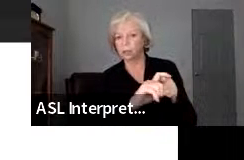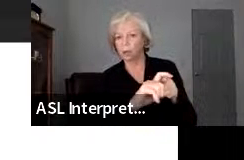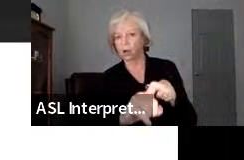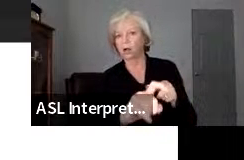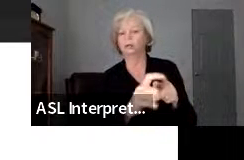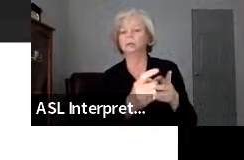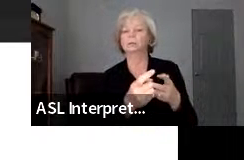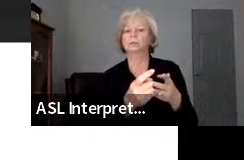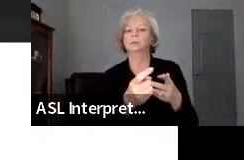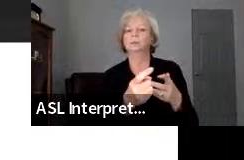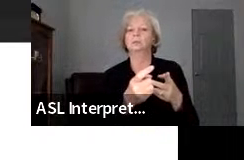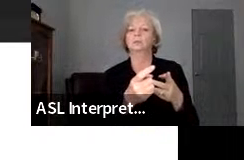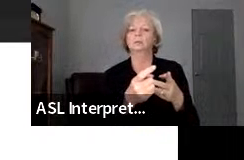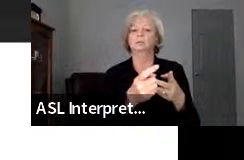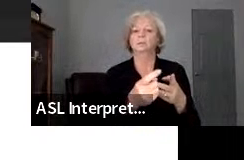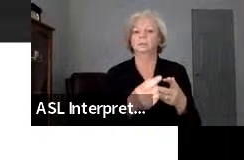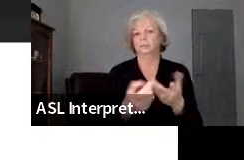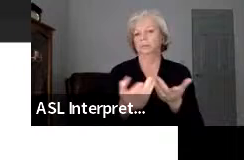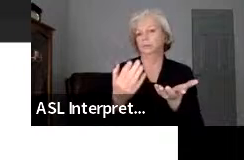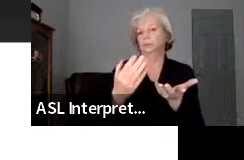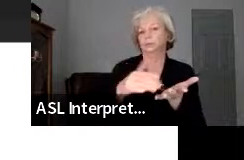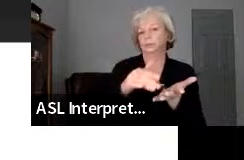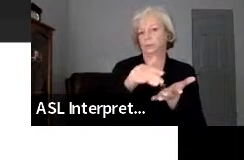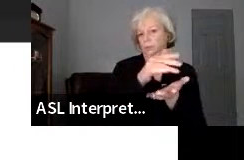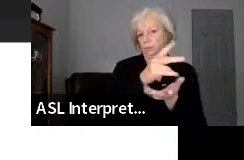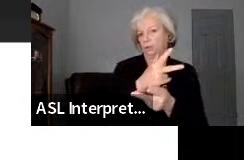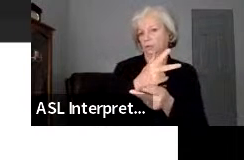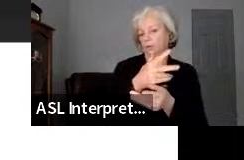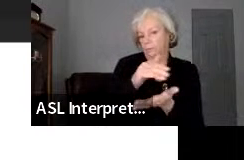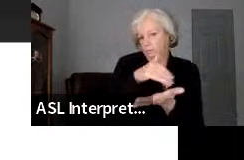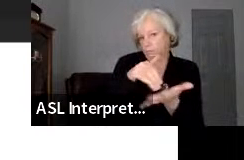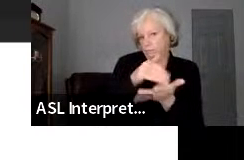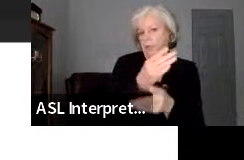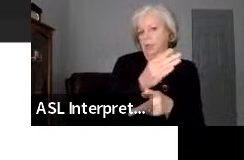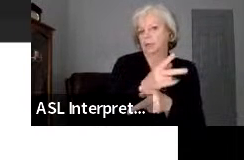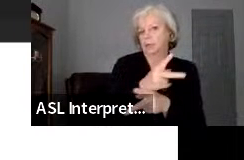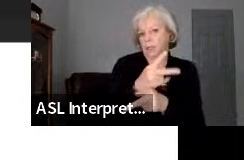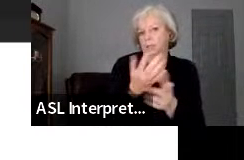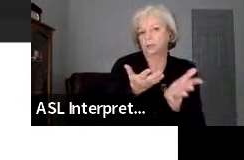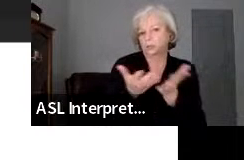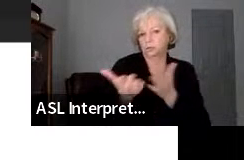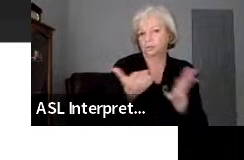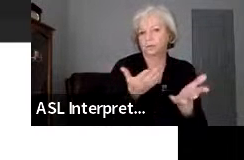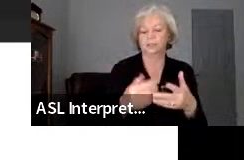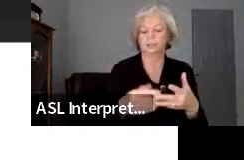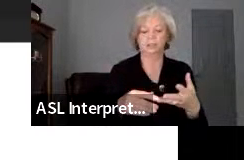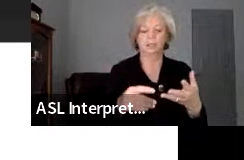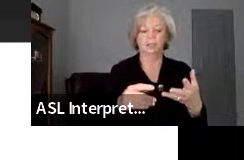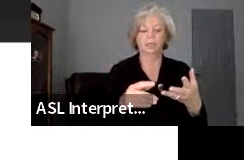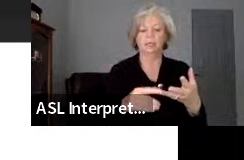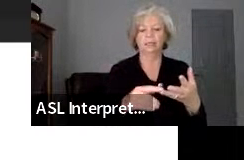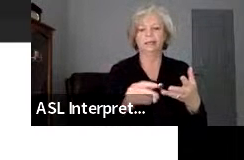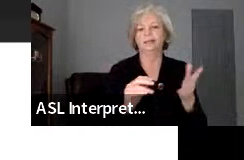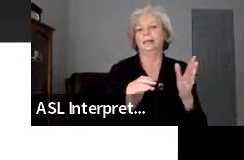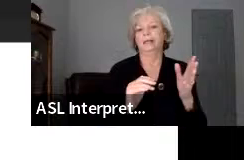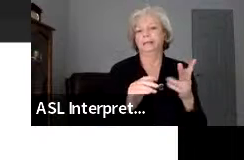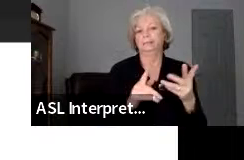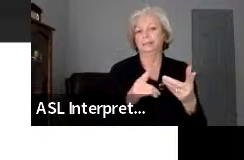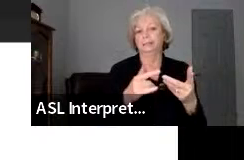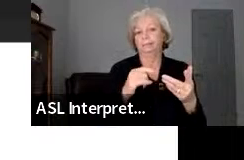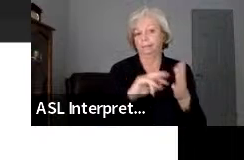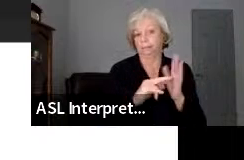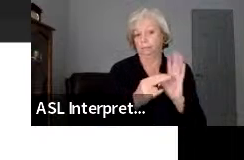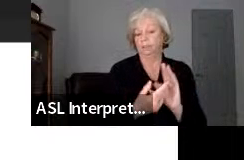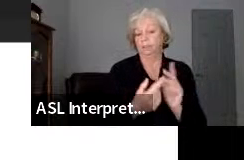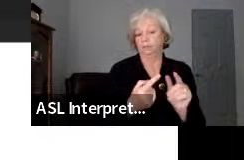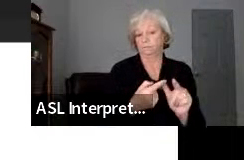have that person enter a medical home. We want them to have wraparound services forever, not just for this one transport.